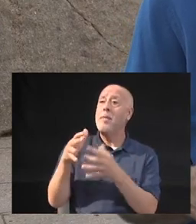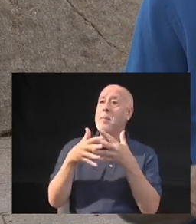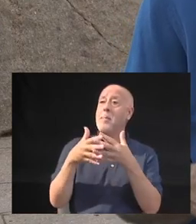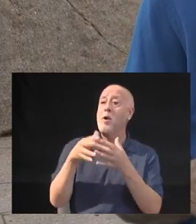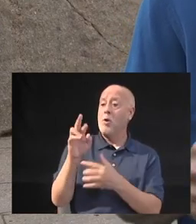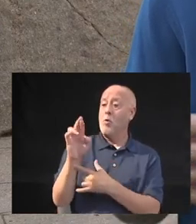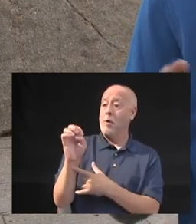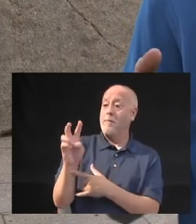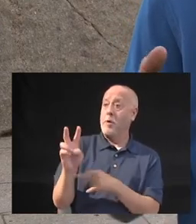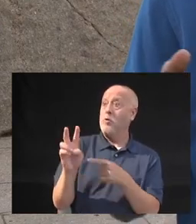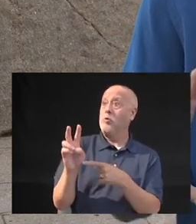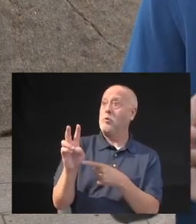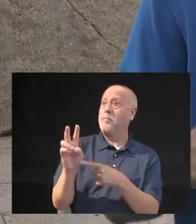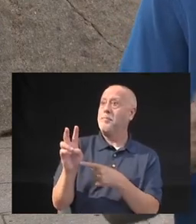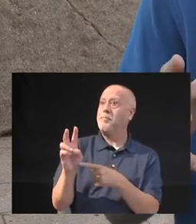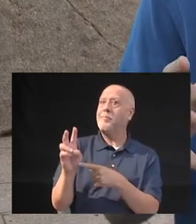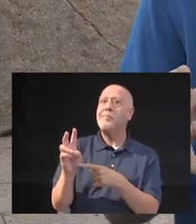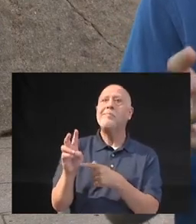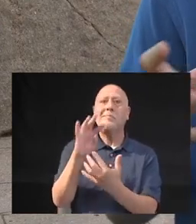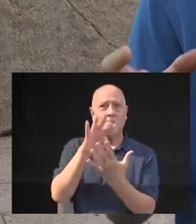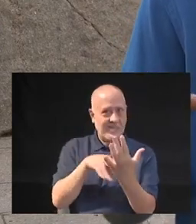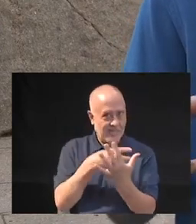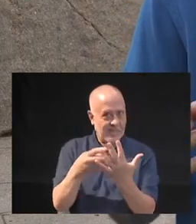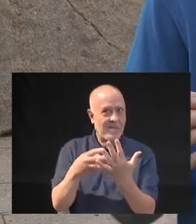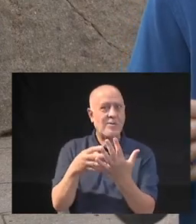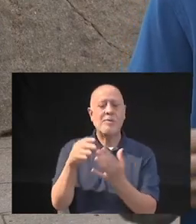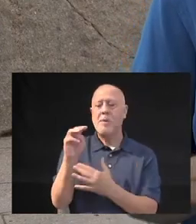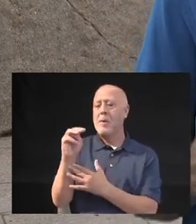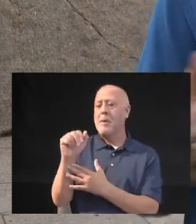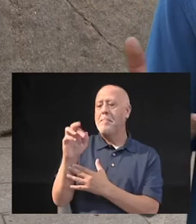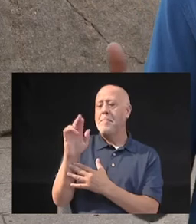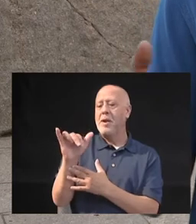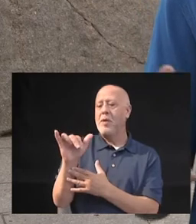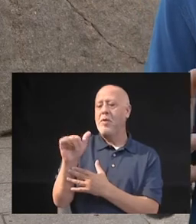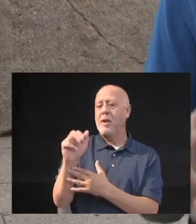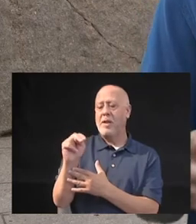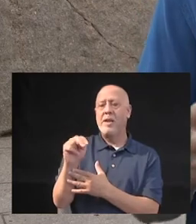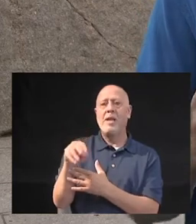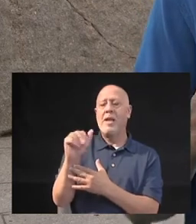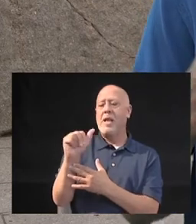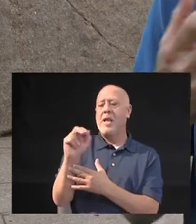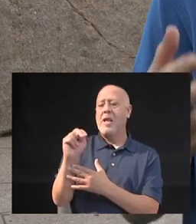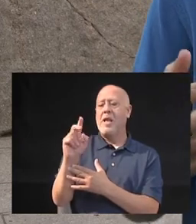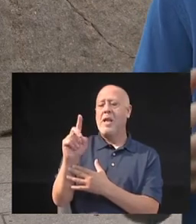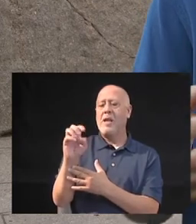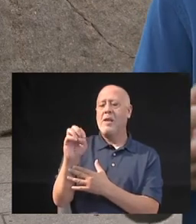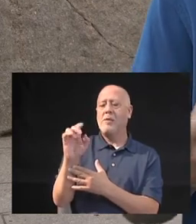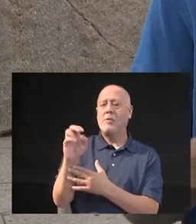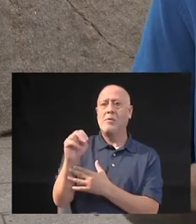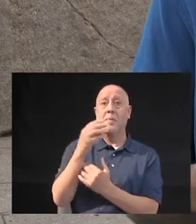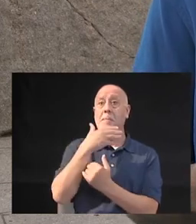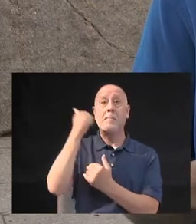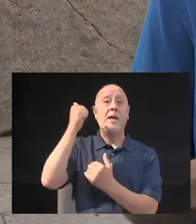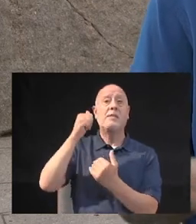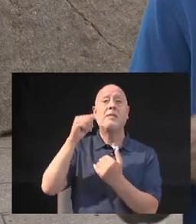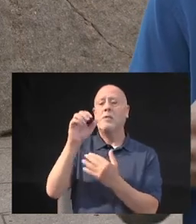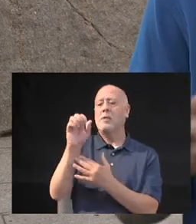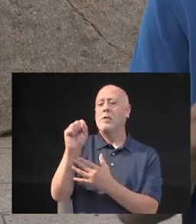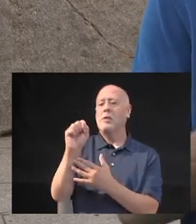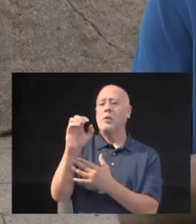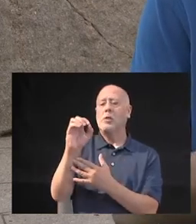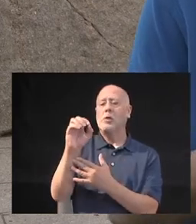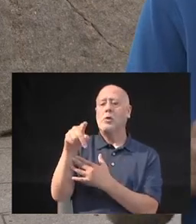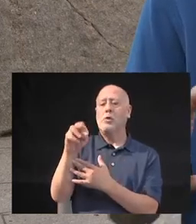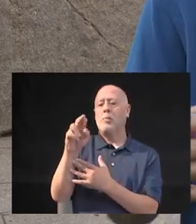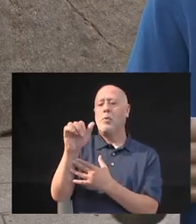Revolution had scheduled Marian Anderson, arguably the best soprano of her day, to sing